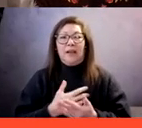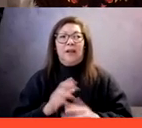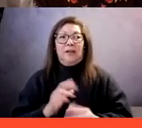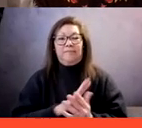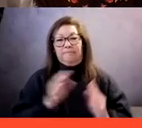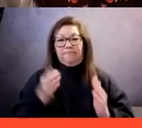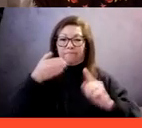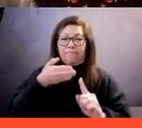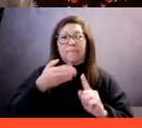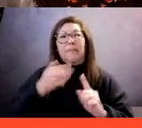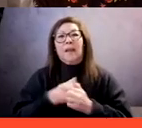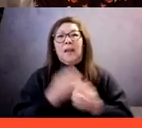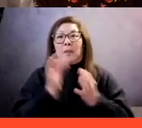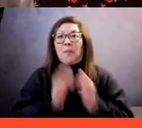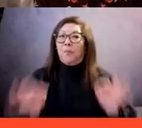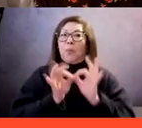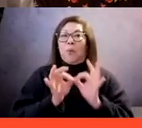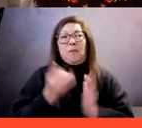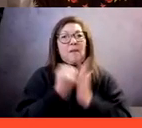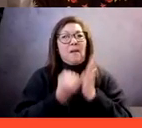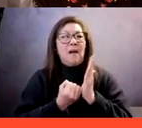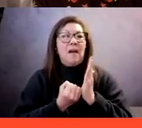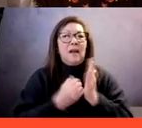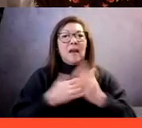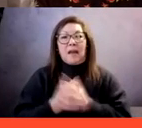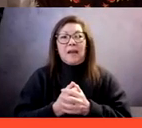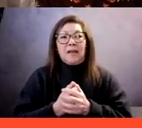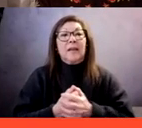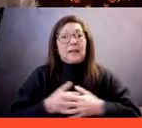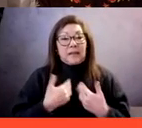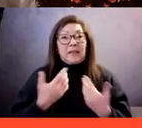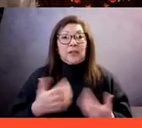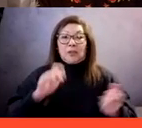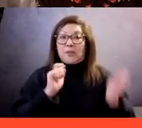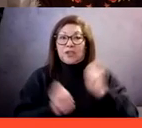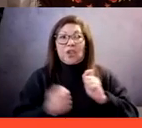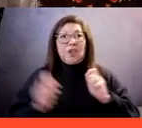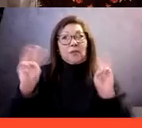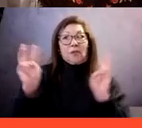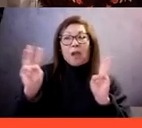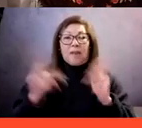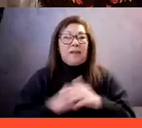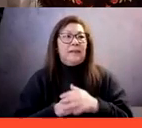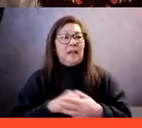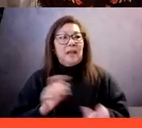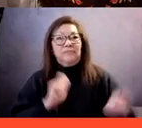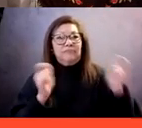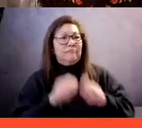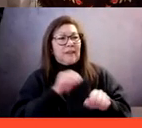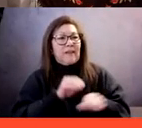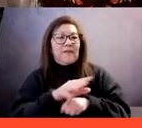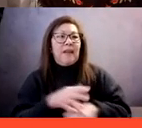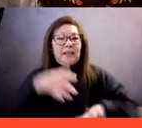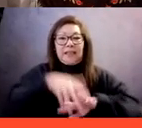the art that we make leave significant carbon footprints, contributing to changing climates that disproportionately affect